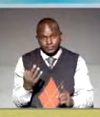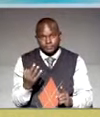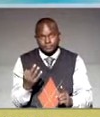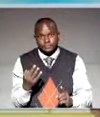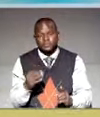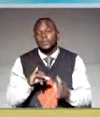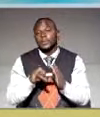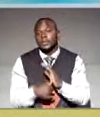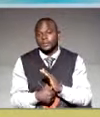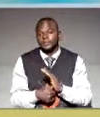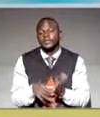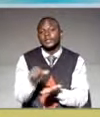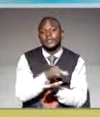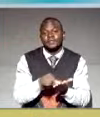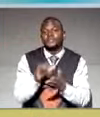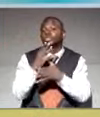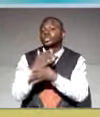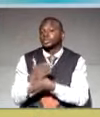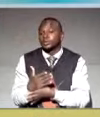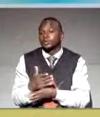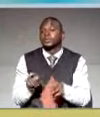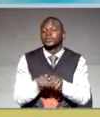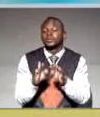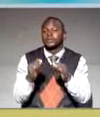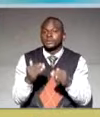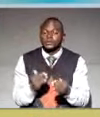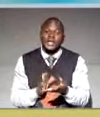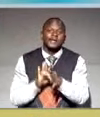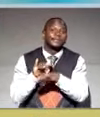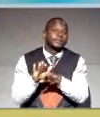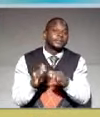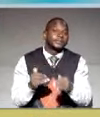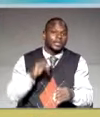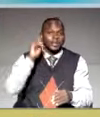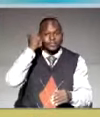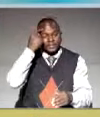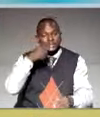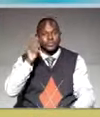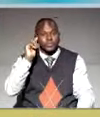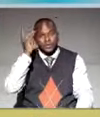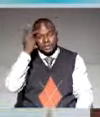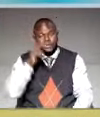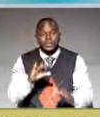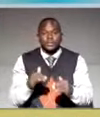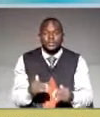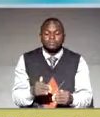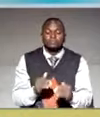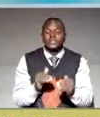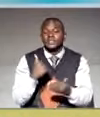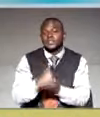are key tenets of the aviation industry and they heavily influence our government policy for the